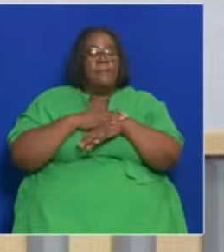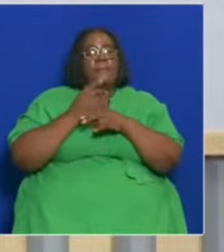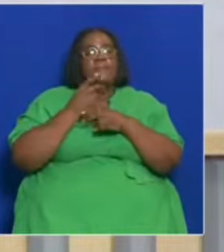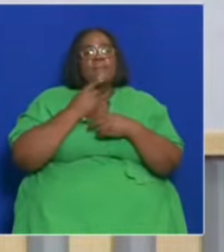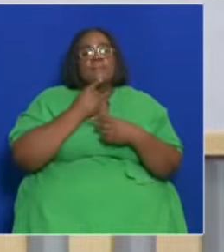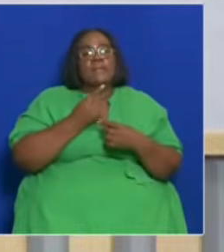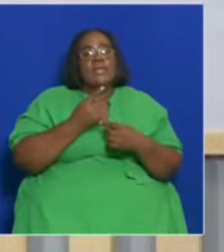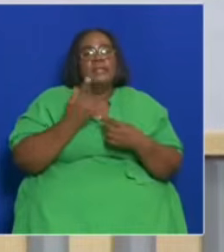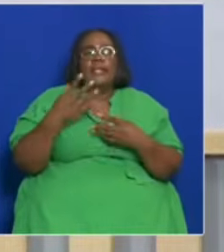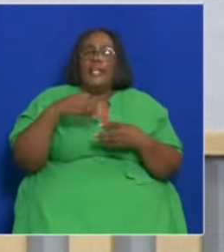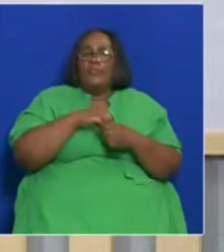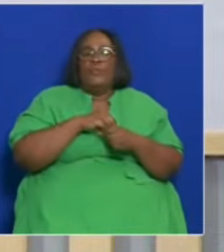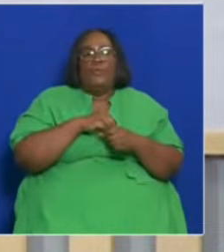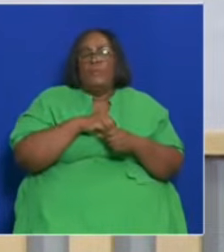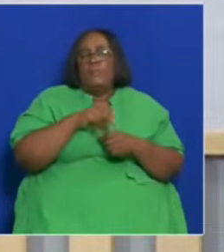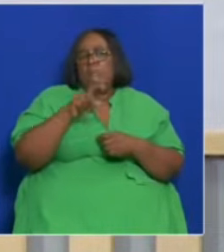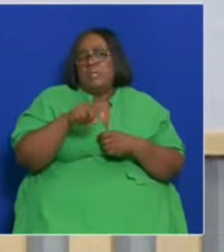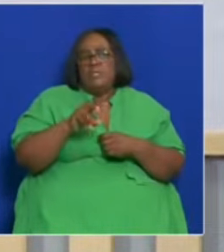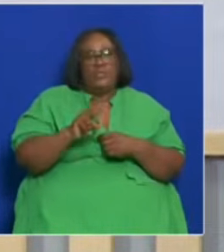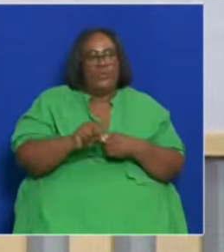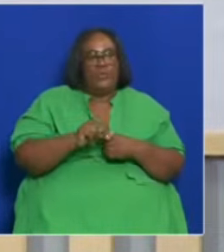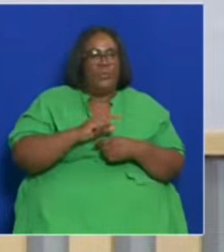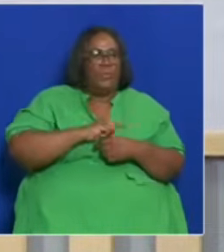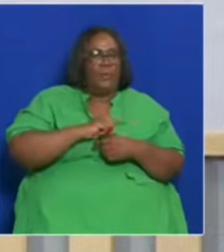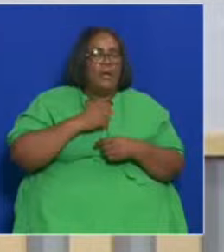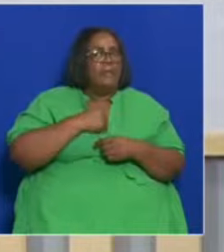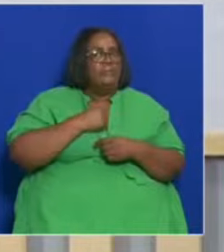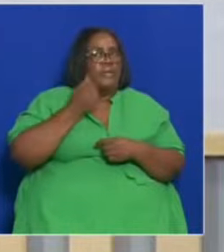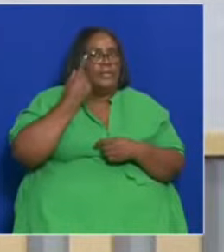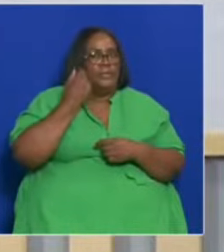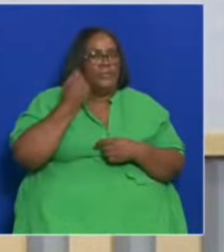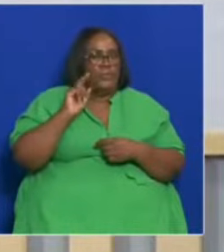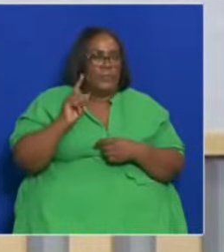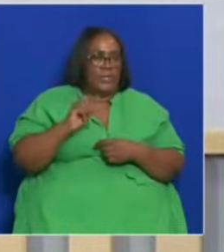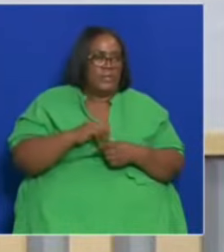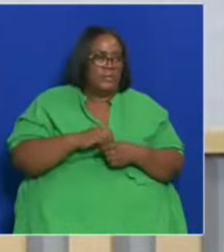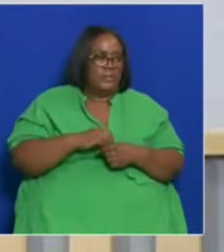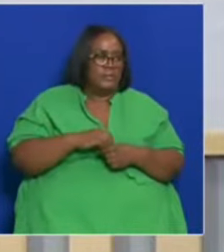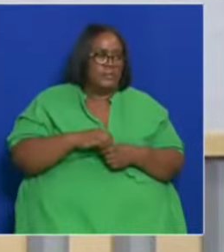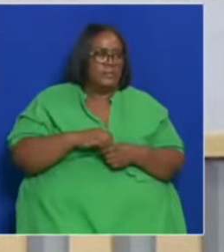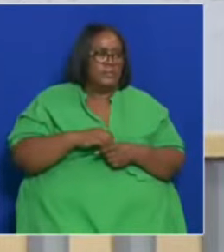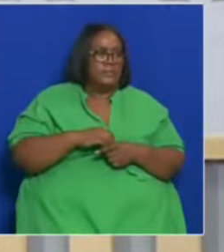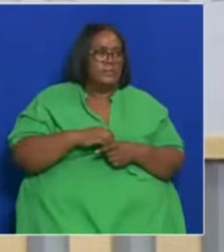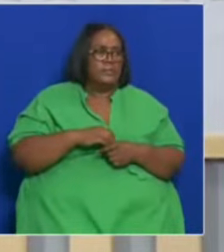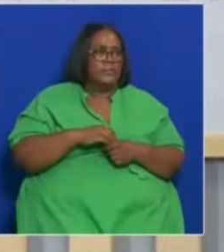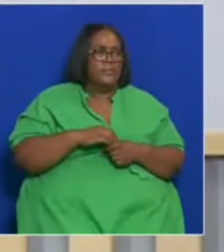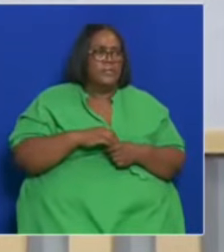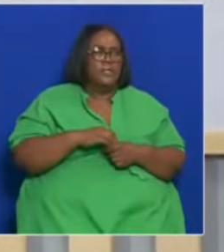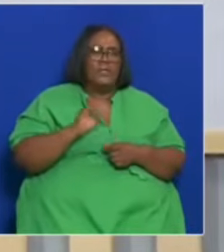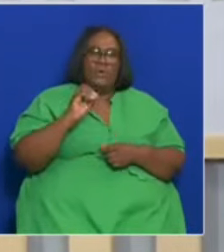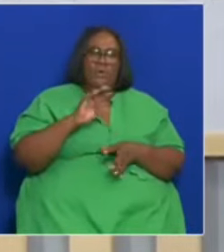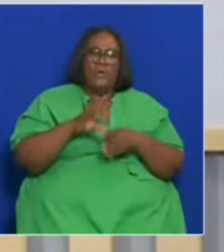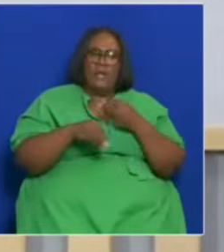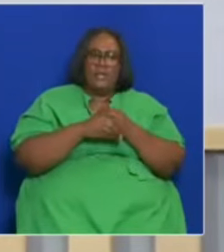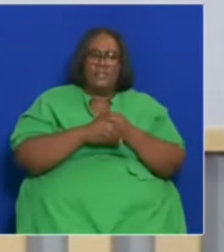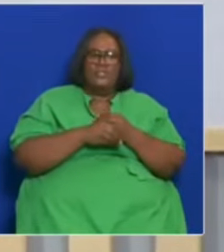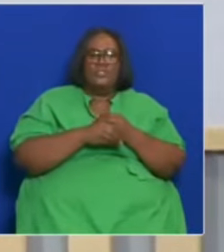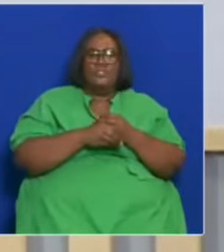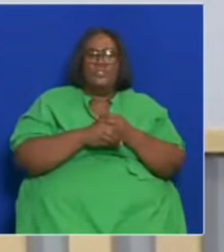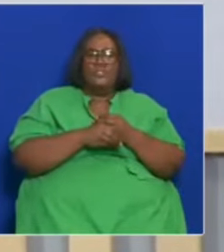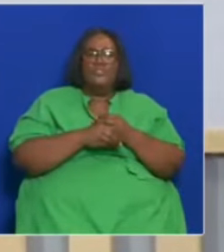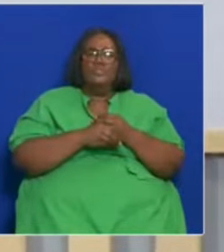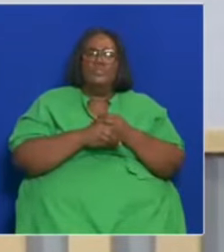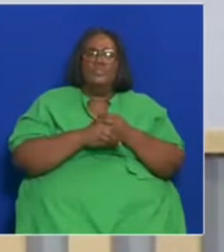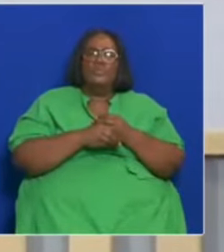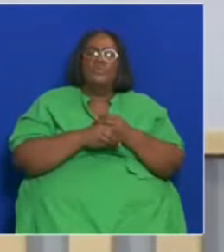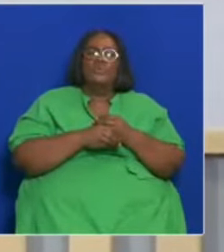that, because as I understood, there was an addition to the accused before,